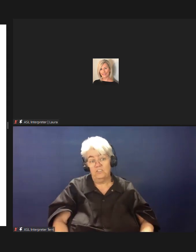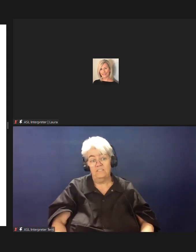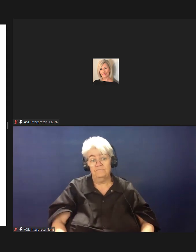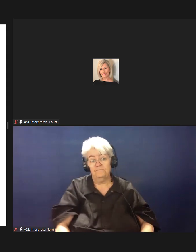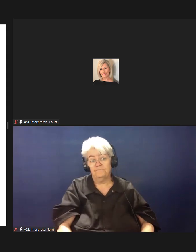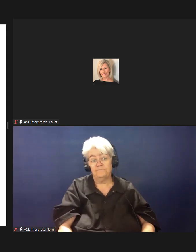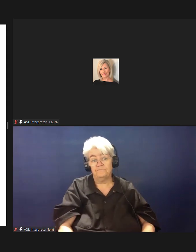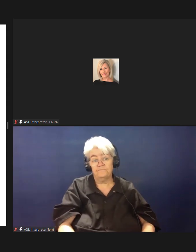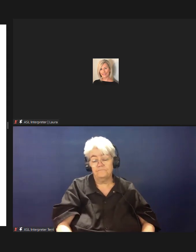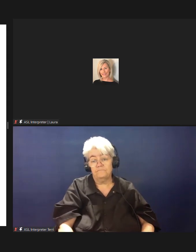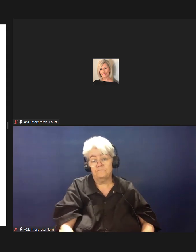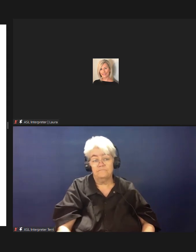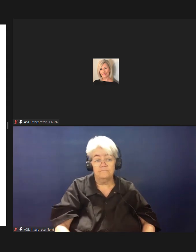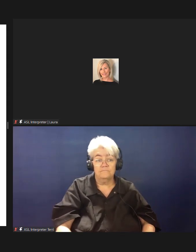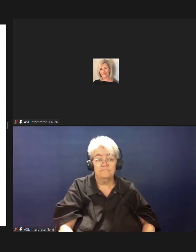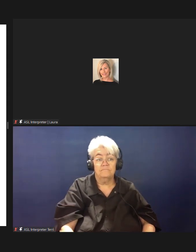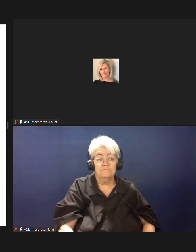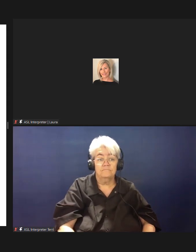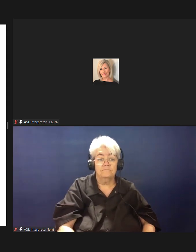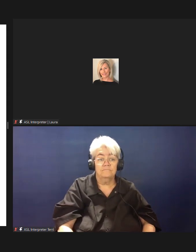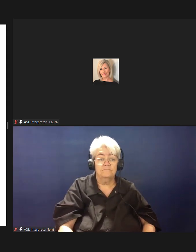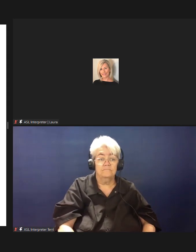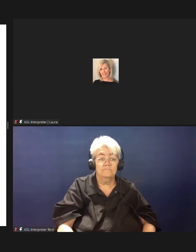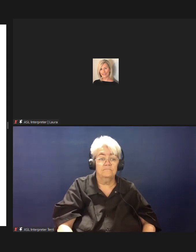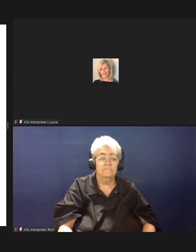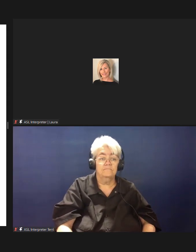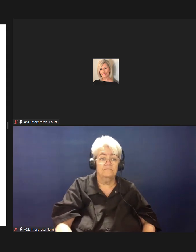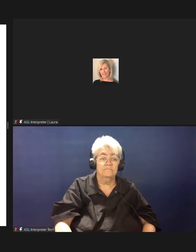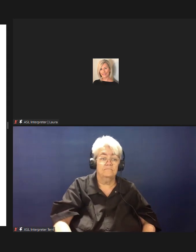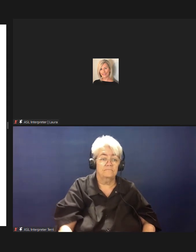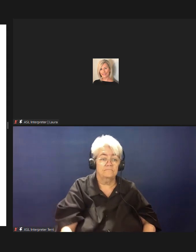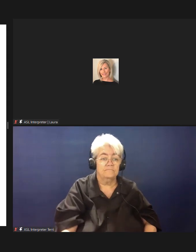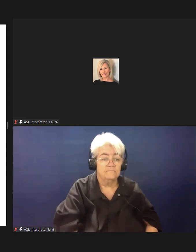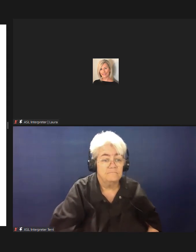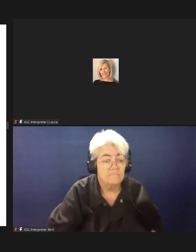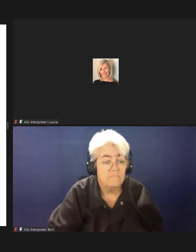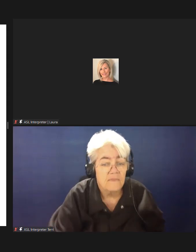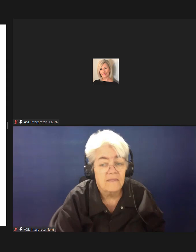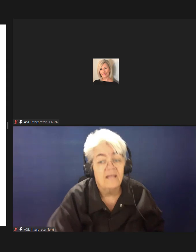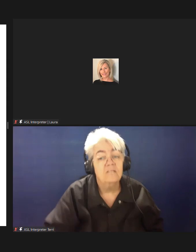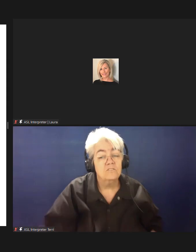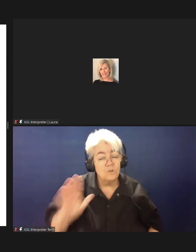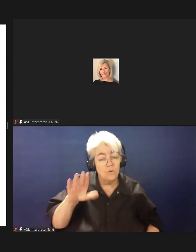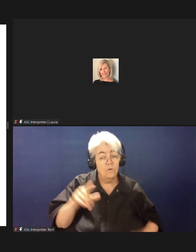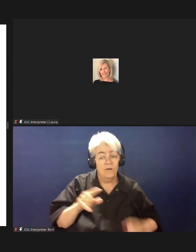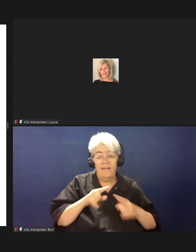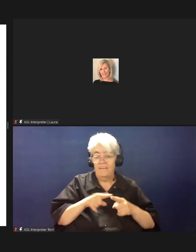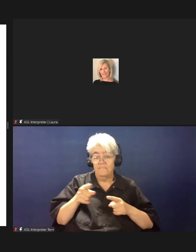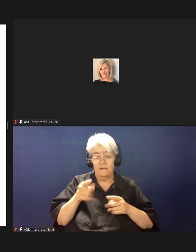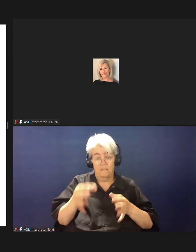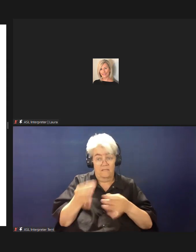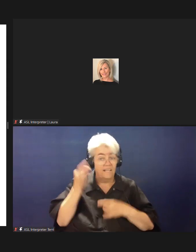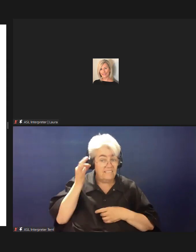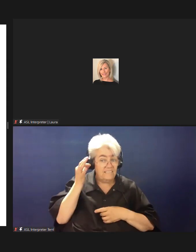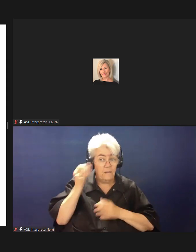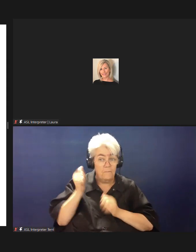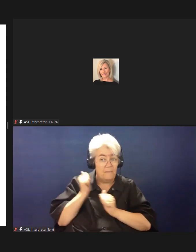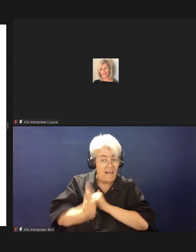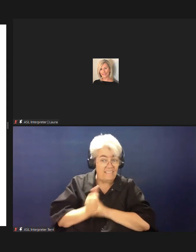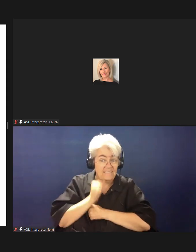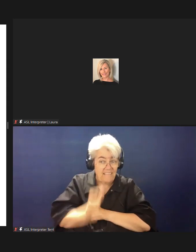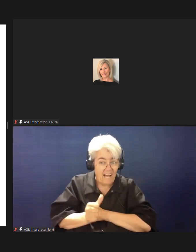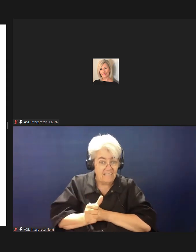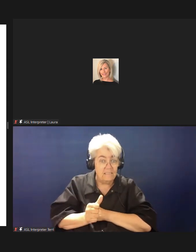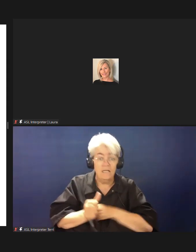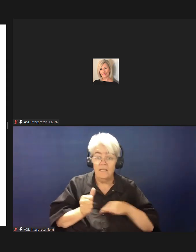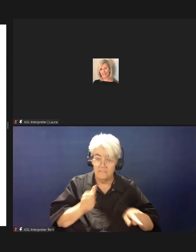I've often used that. Now, remember, if you do not get a passing result, as long as the child's